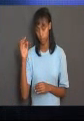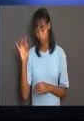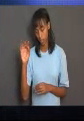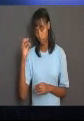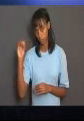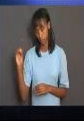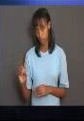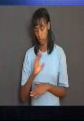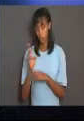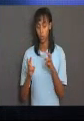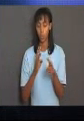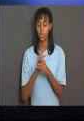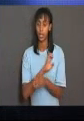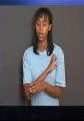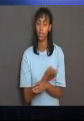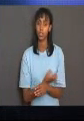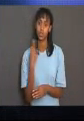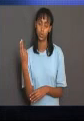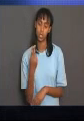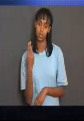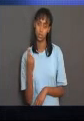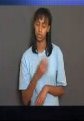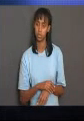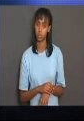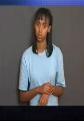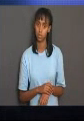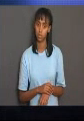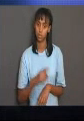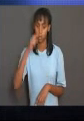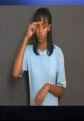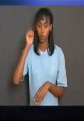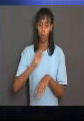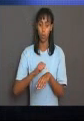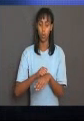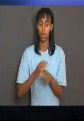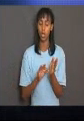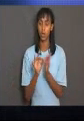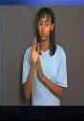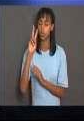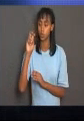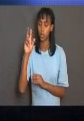34.8% of the world's energy usage. Coal accounts for